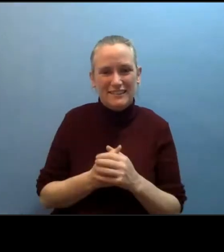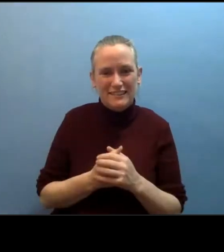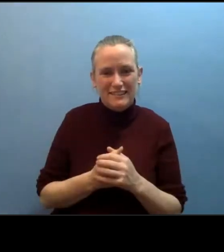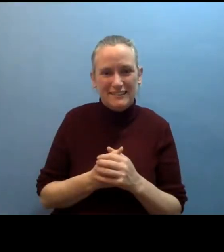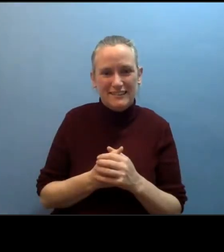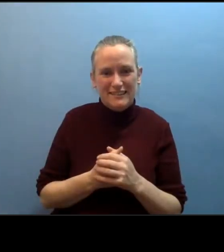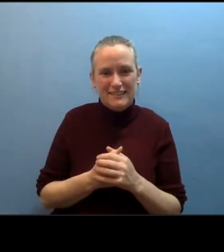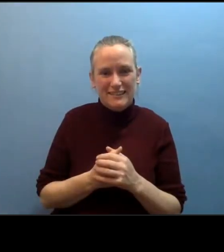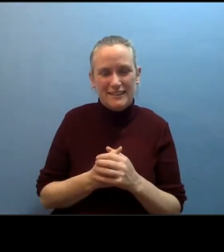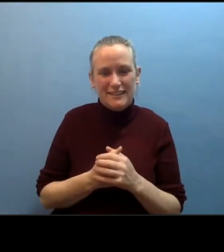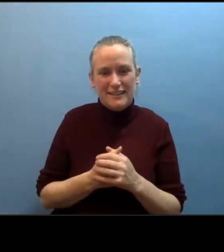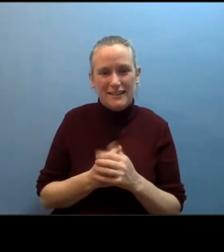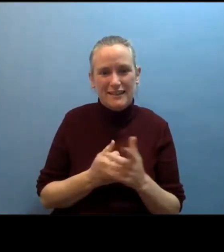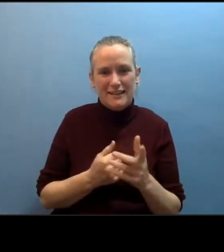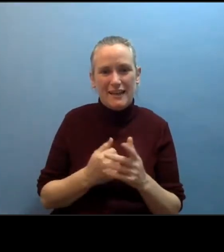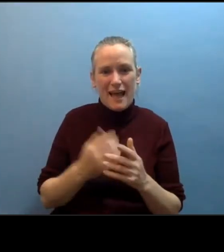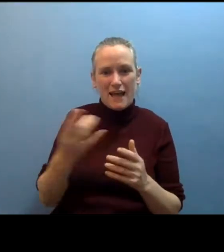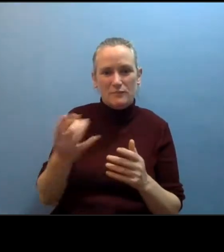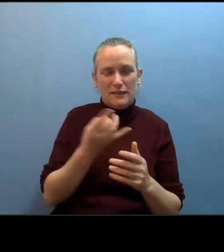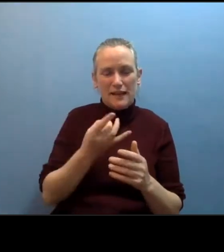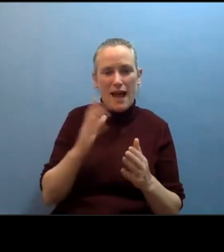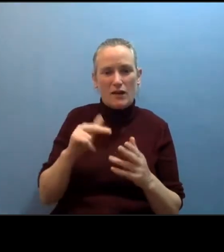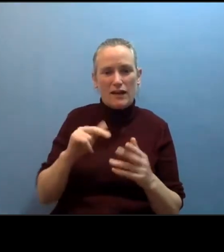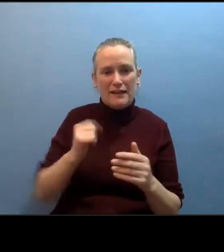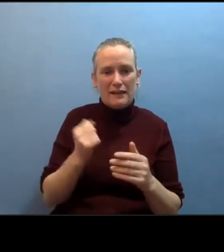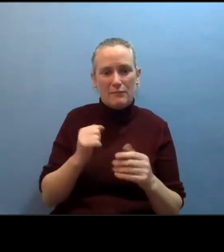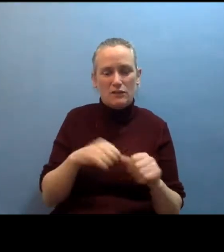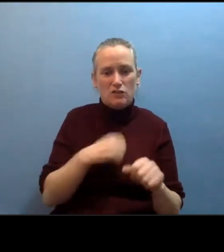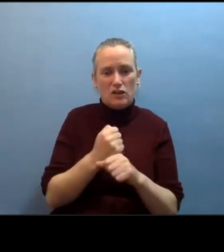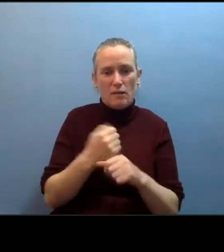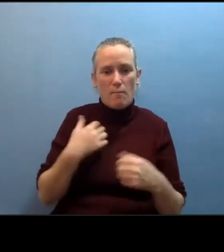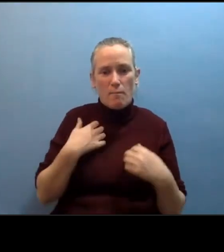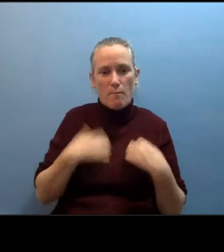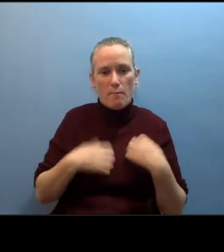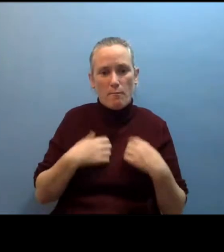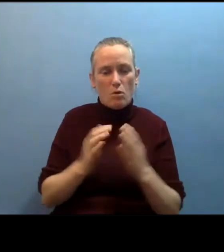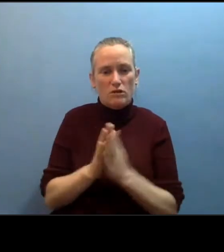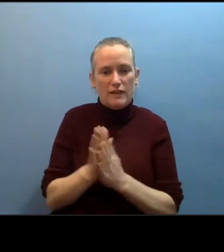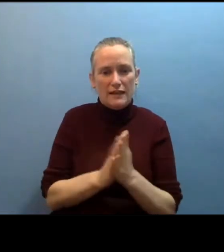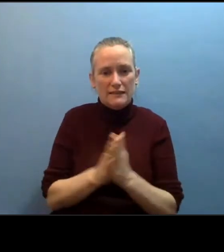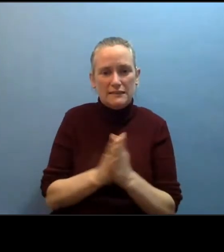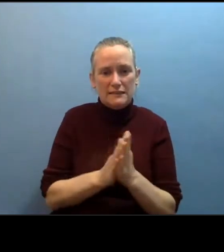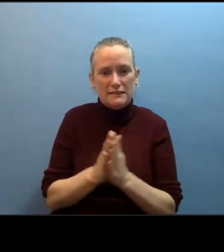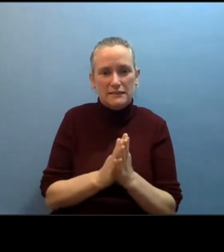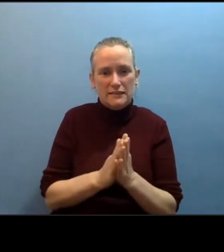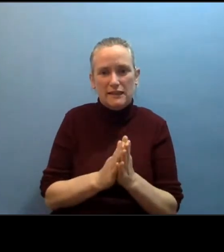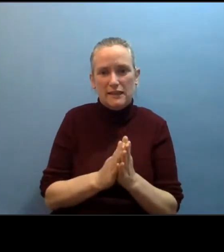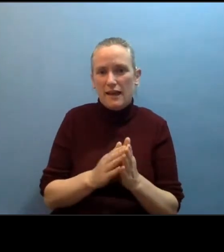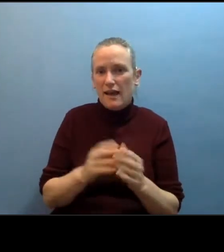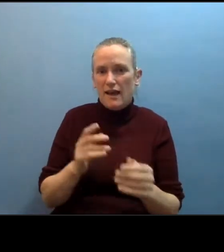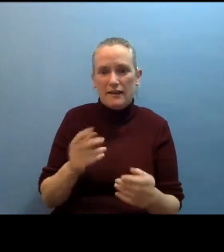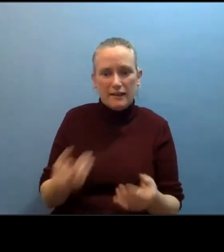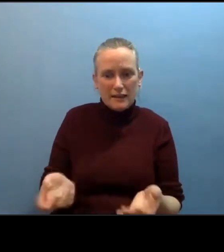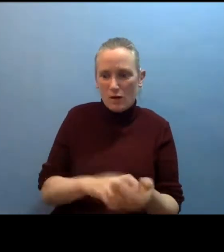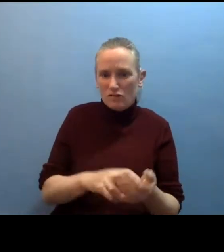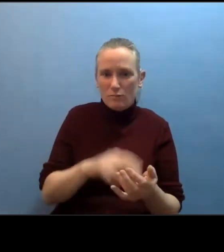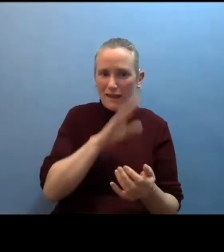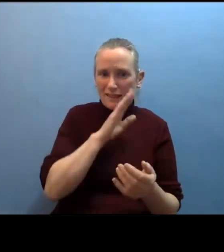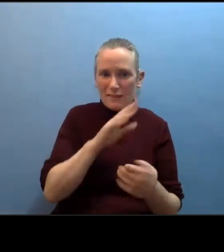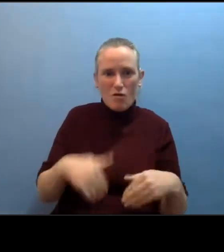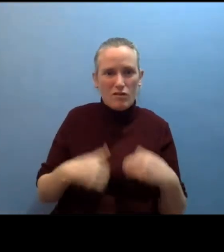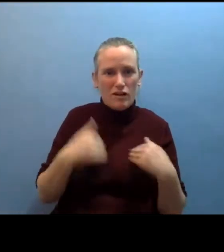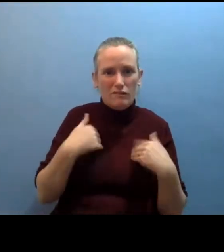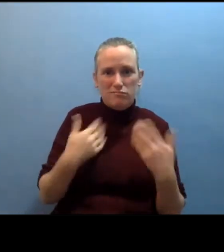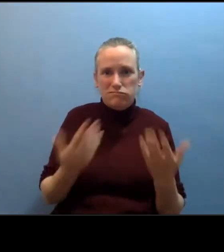thoughts. How can I keep my son motivated? Cannot get out of bed in the morning to go to school or anything, basically.